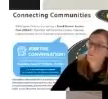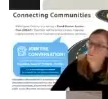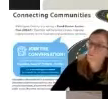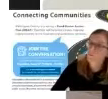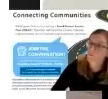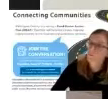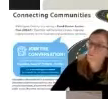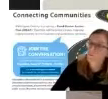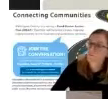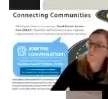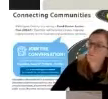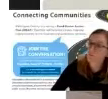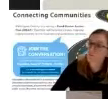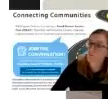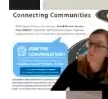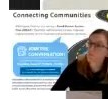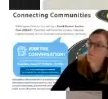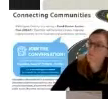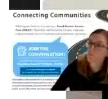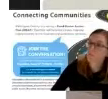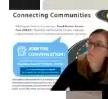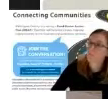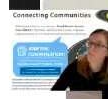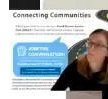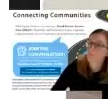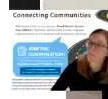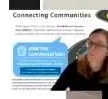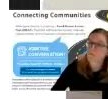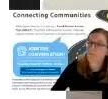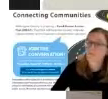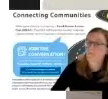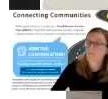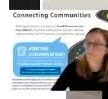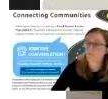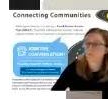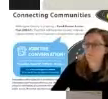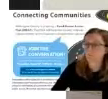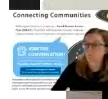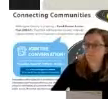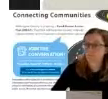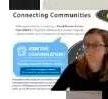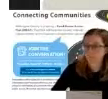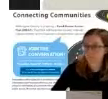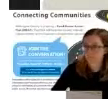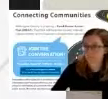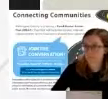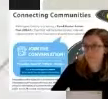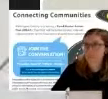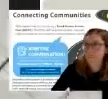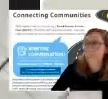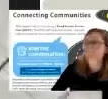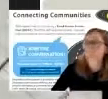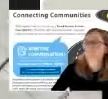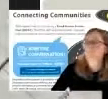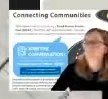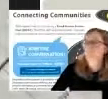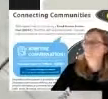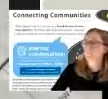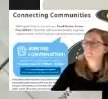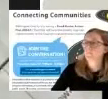potential noise, and capacity issue on Wellington Road 18 and Wellington Road 21 to the west. Next slide,